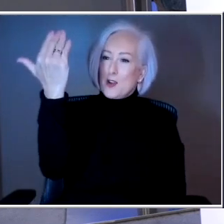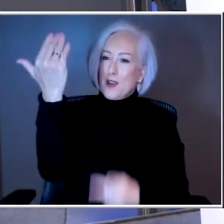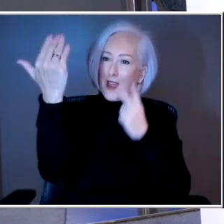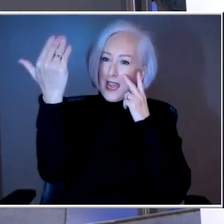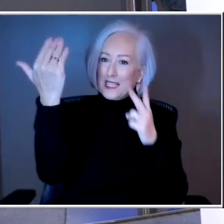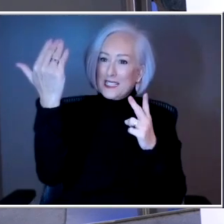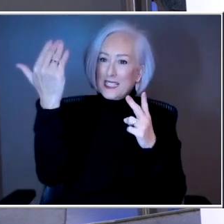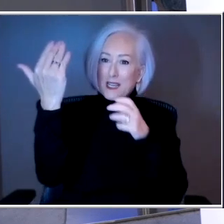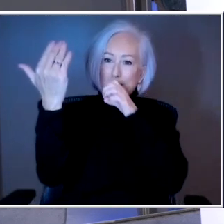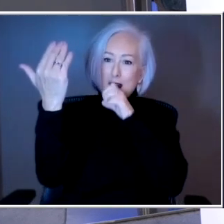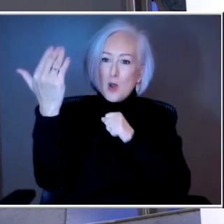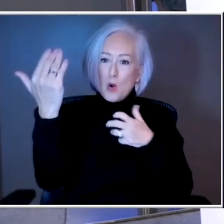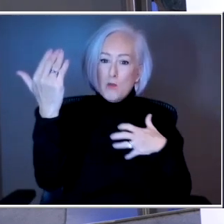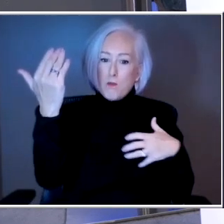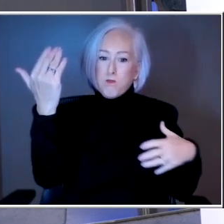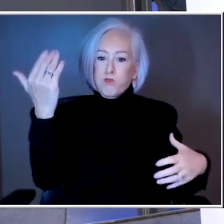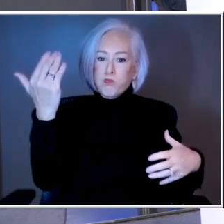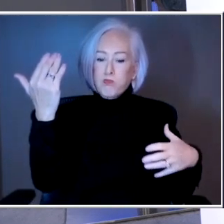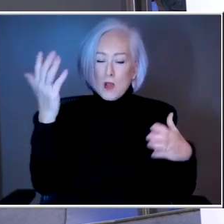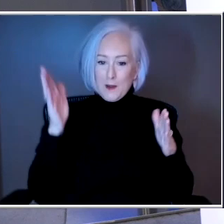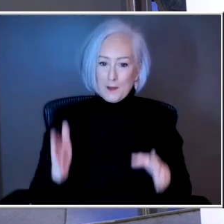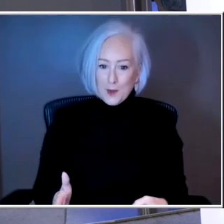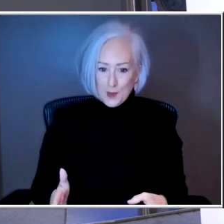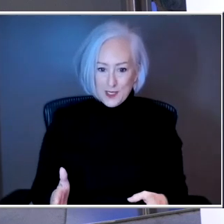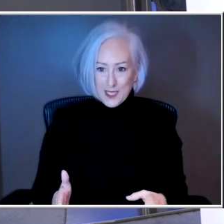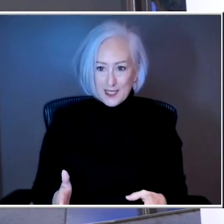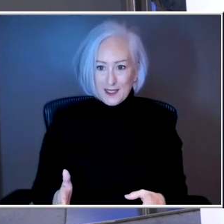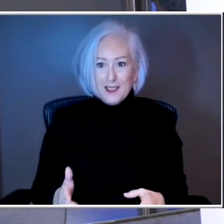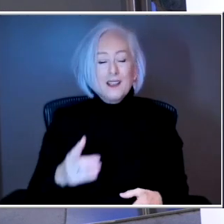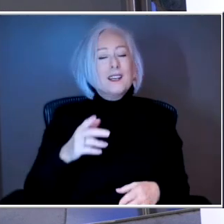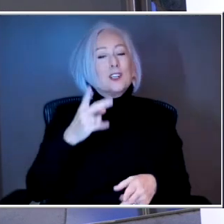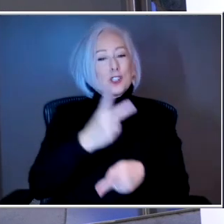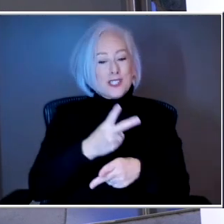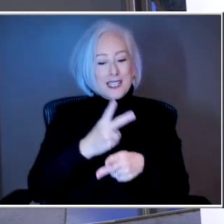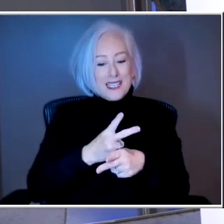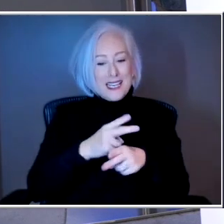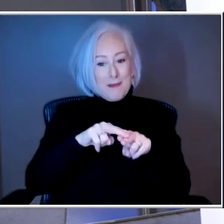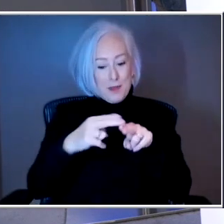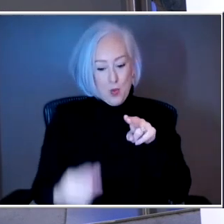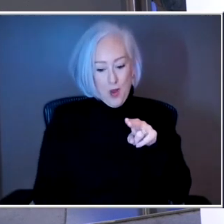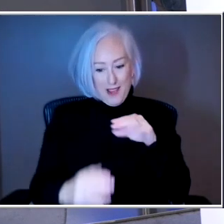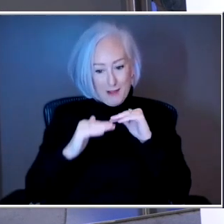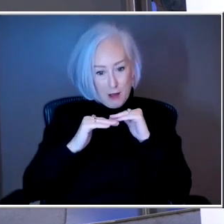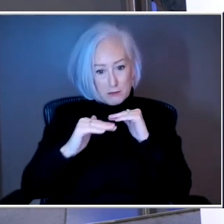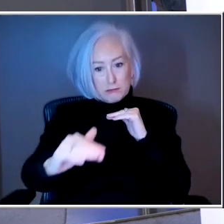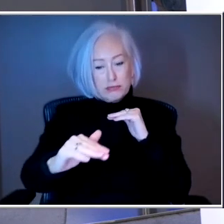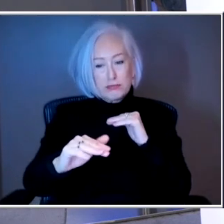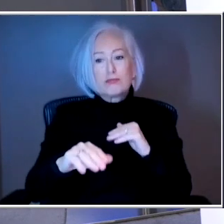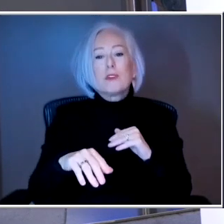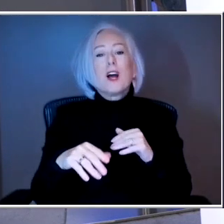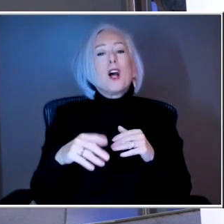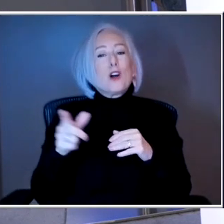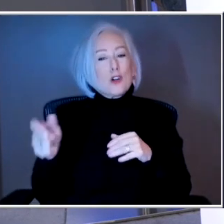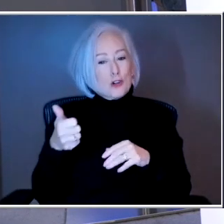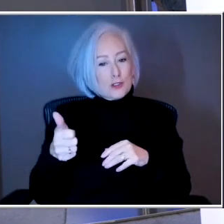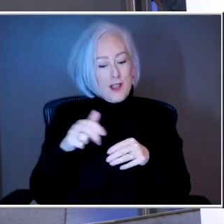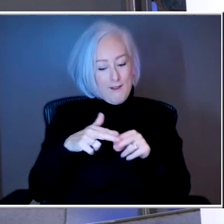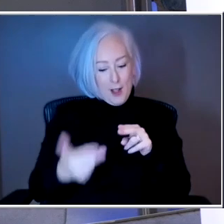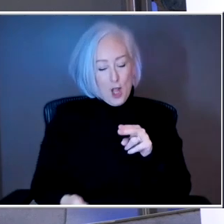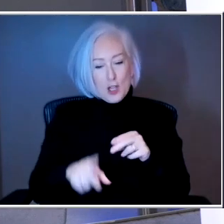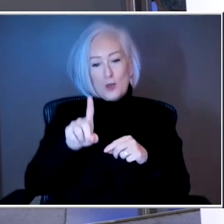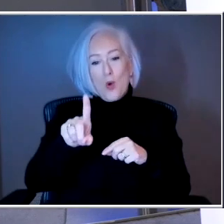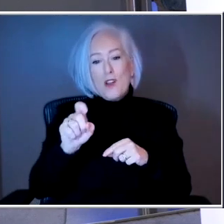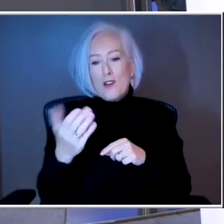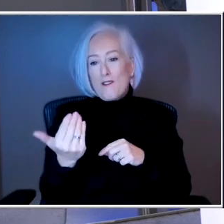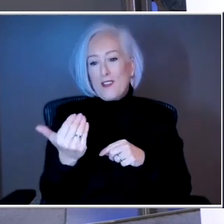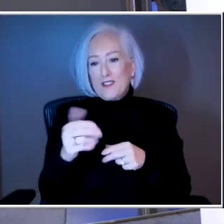lost 115 pounds. So congrats to Candace, and thank you for sharing that. On that note, Jeremy wants to know, is there an emotional or